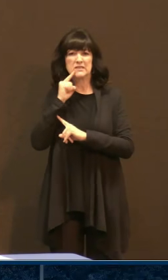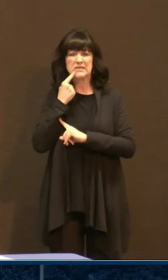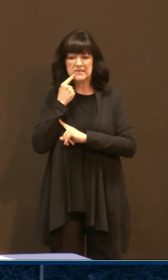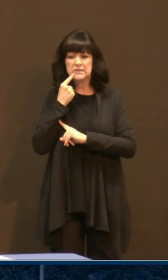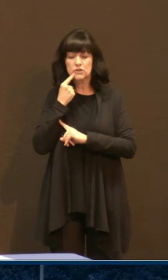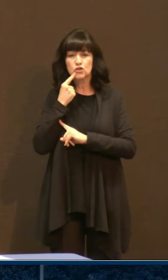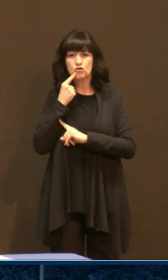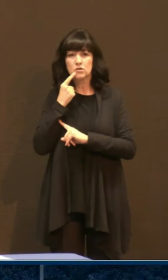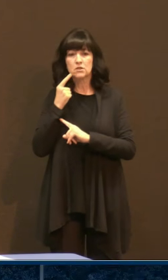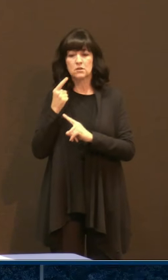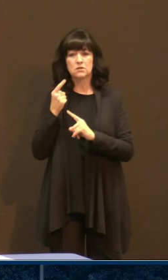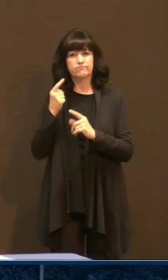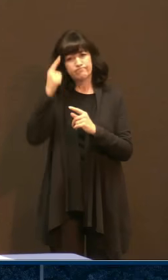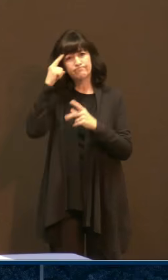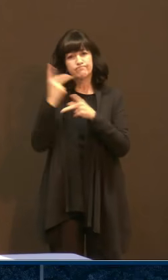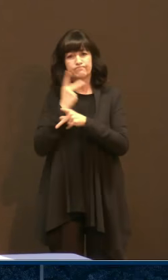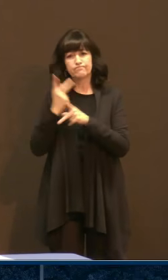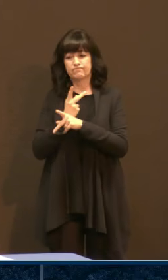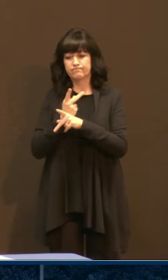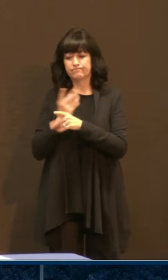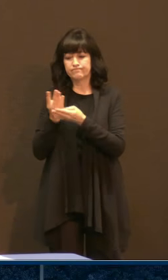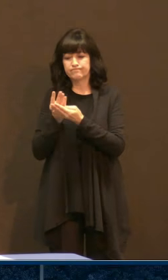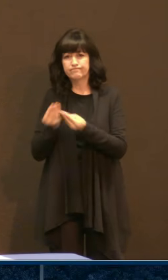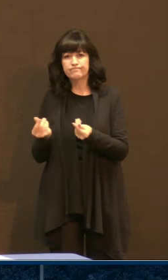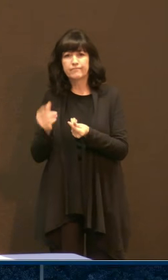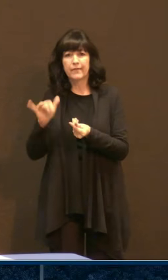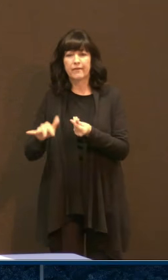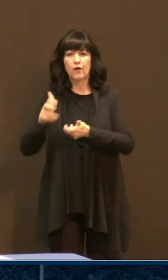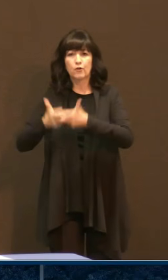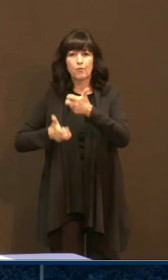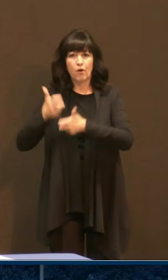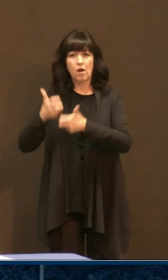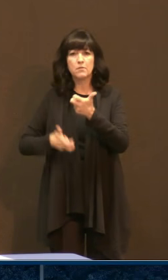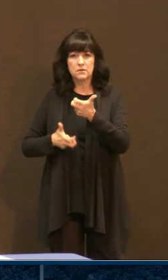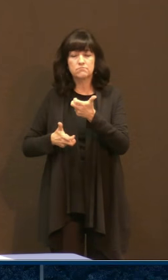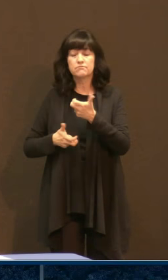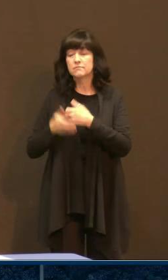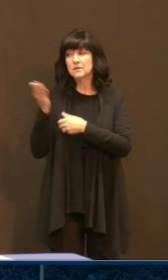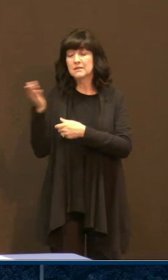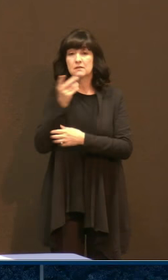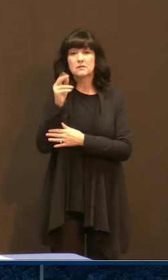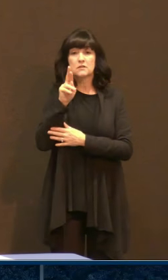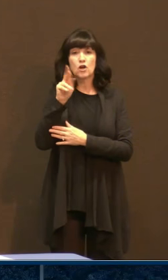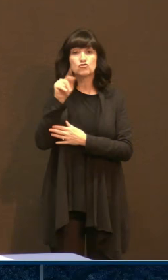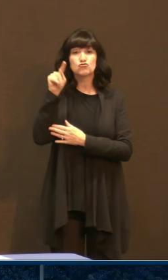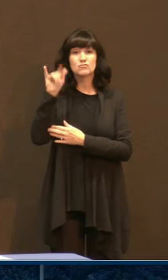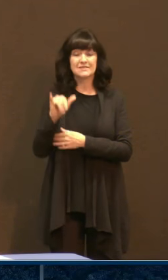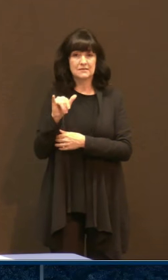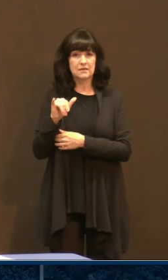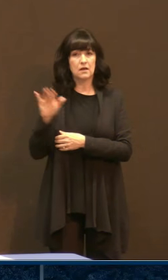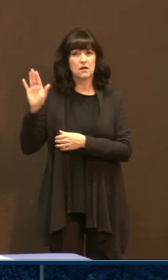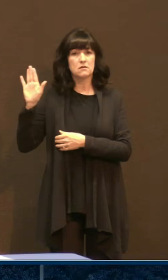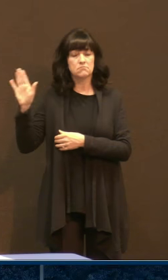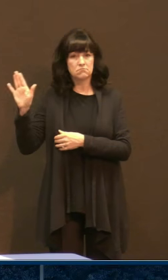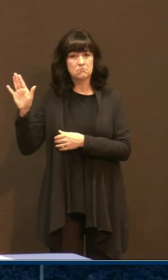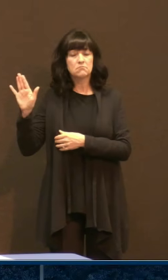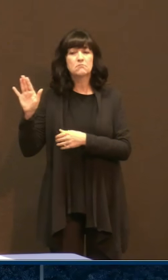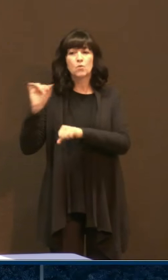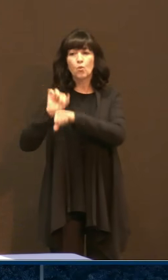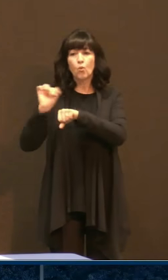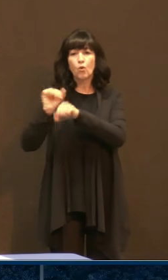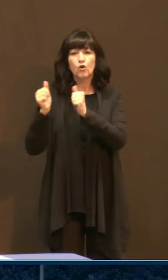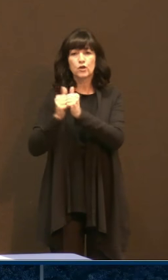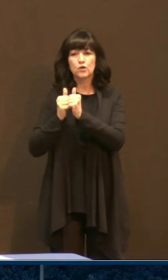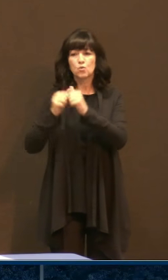robust testing system that Dr. Rattay and her team are working on, to make sure we're able to test maybe twice or